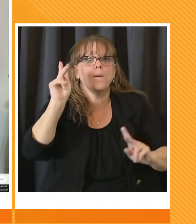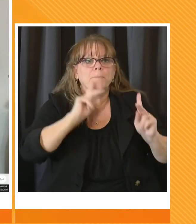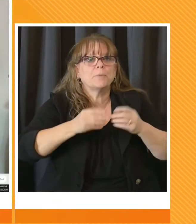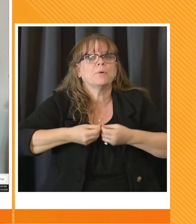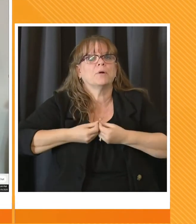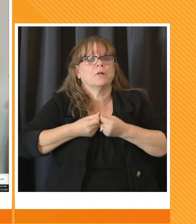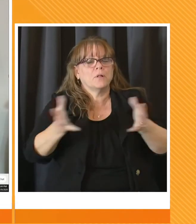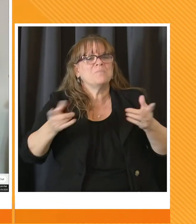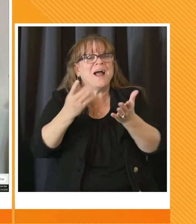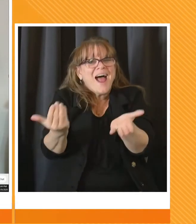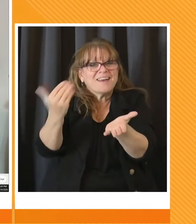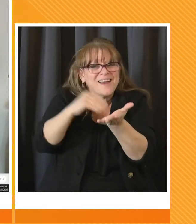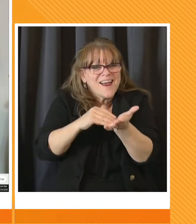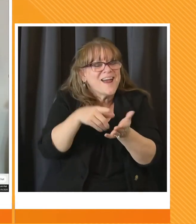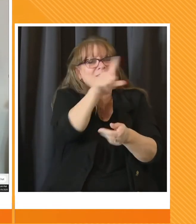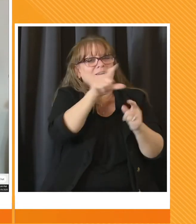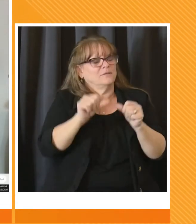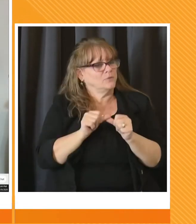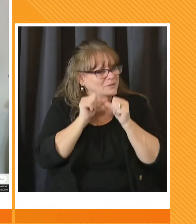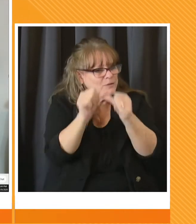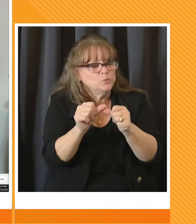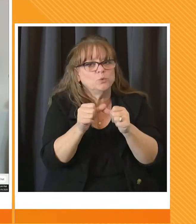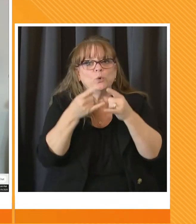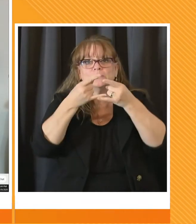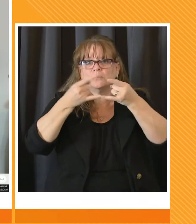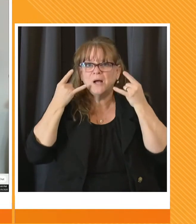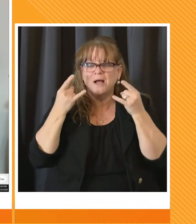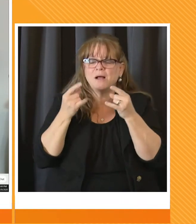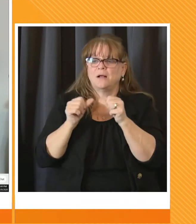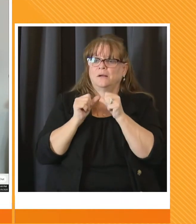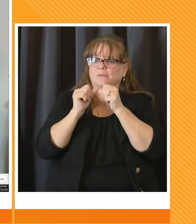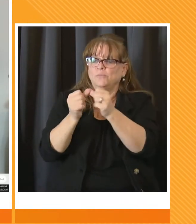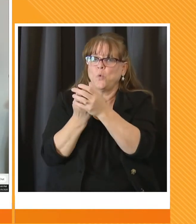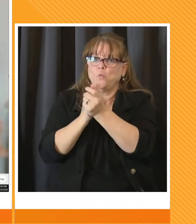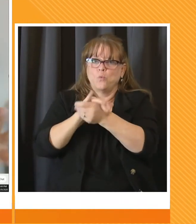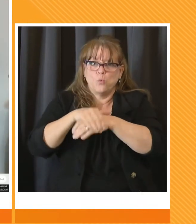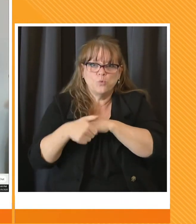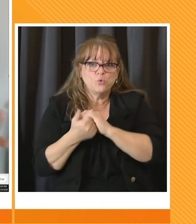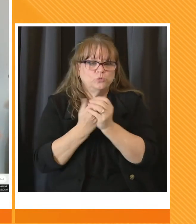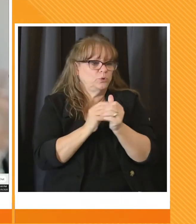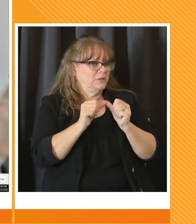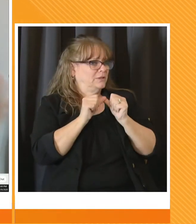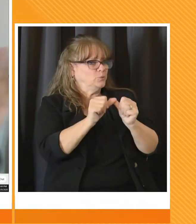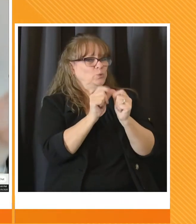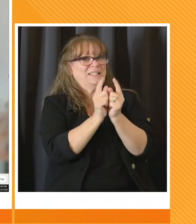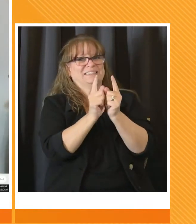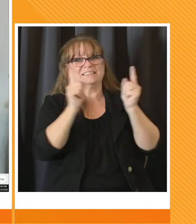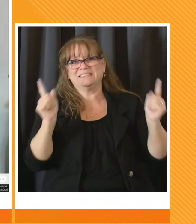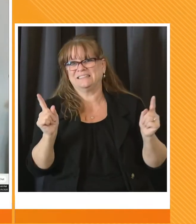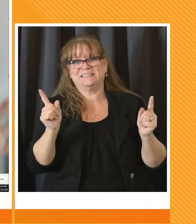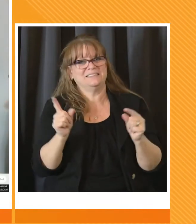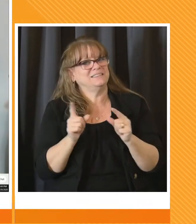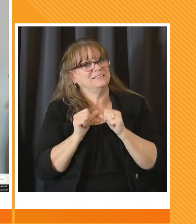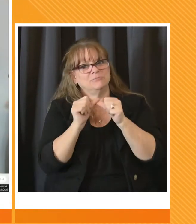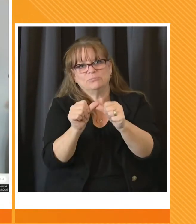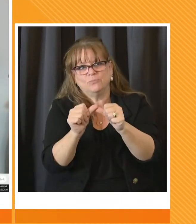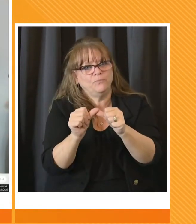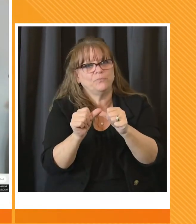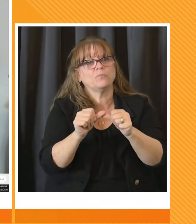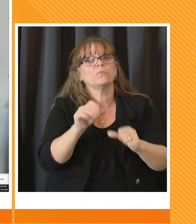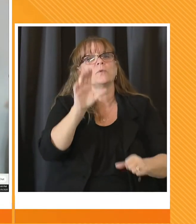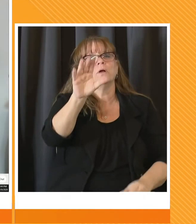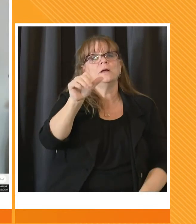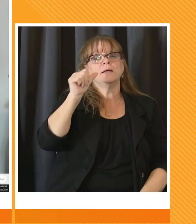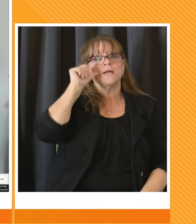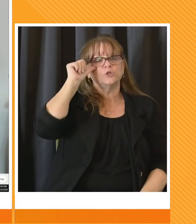yesterday with Vail Health to show when a vaccine is delivered to Colorado, how it gets to where it's going. In this case, Eagle County wasn't the